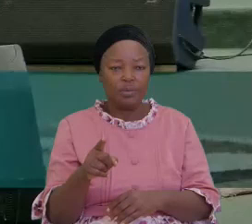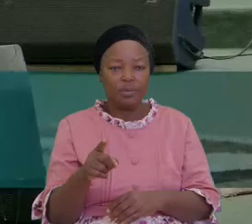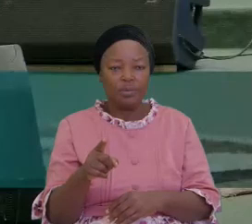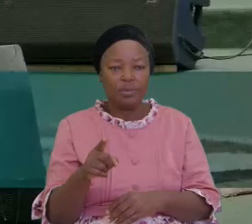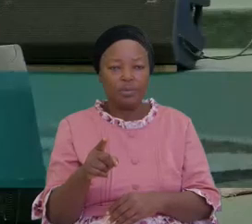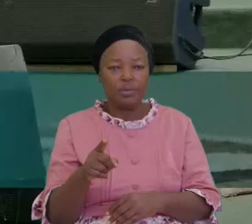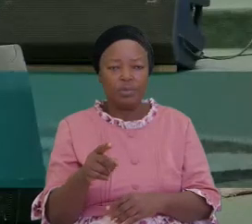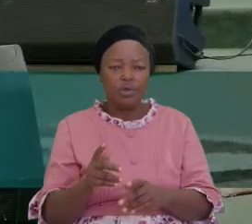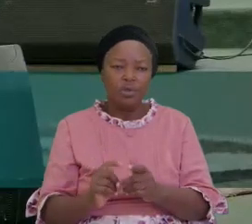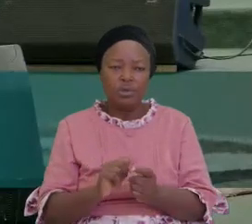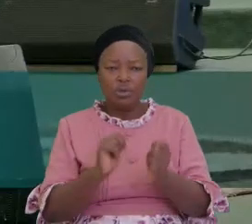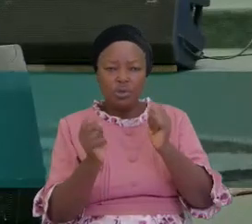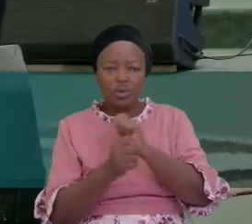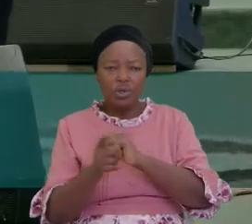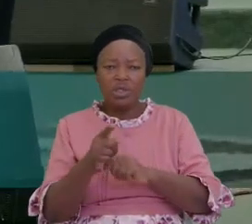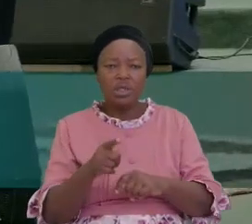Turn you at my reproof first.